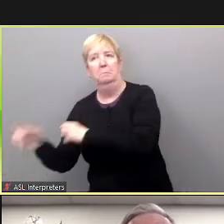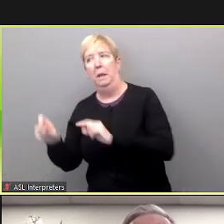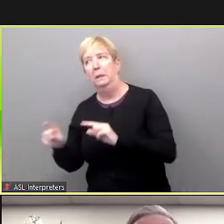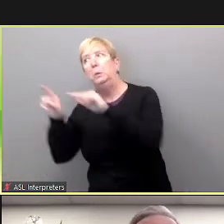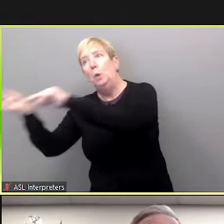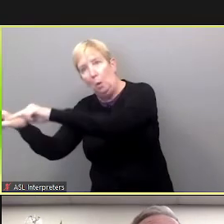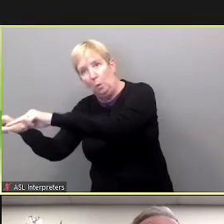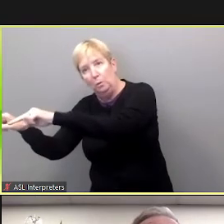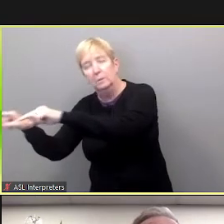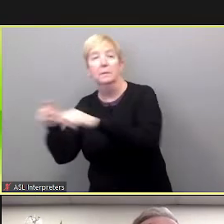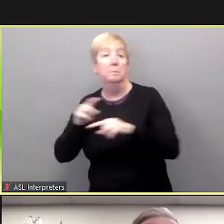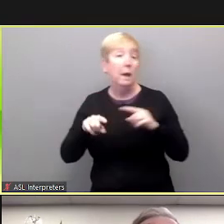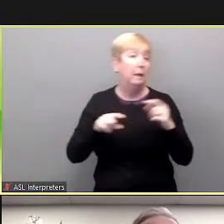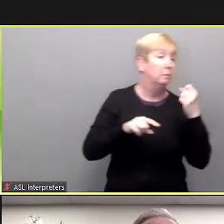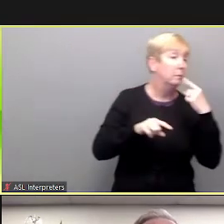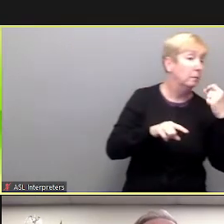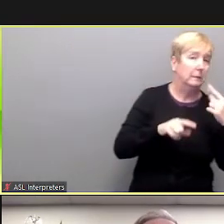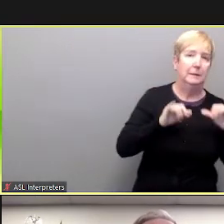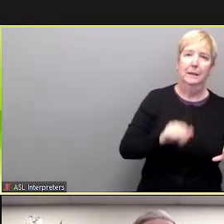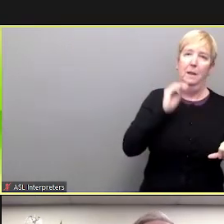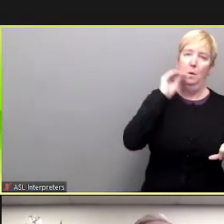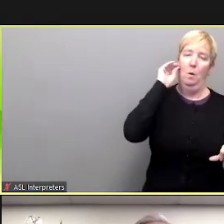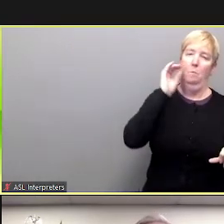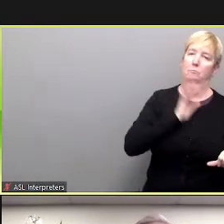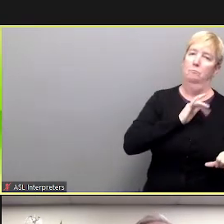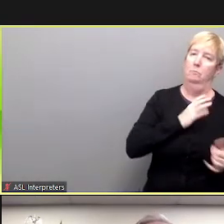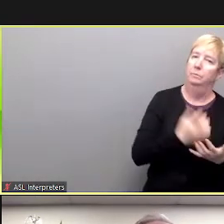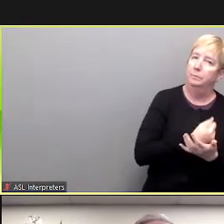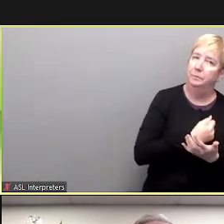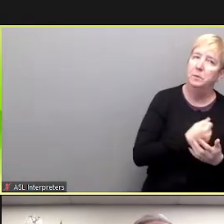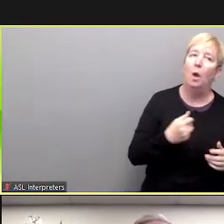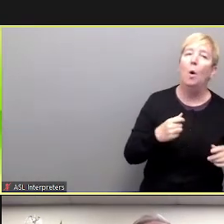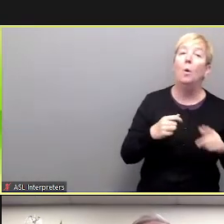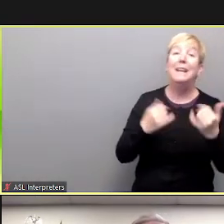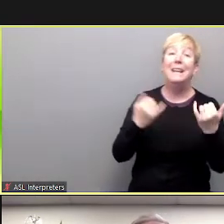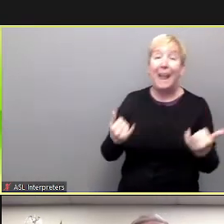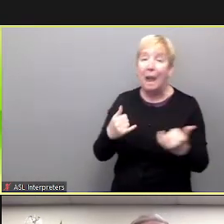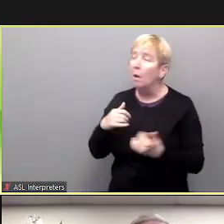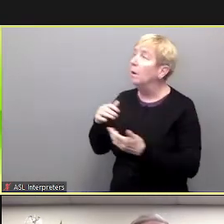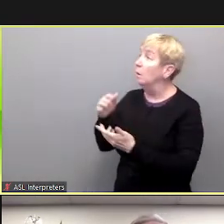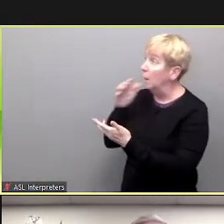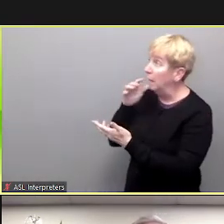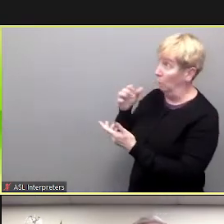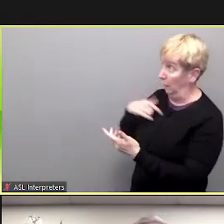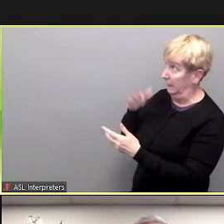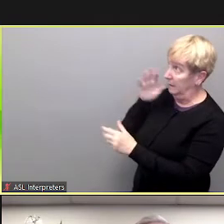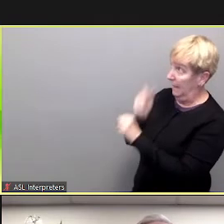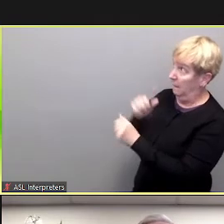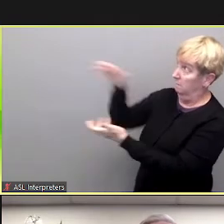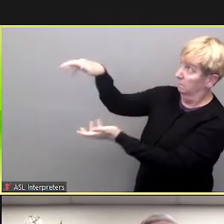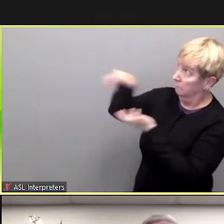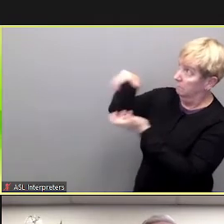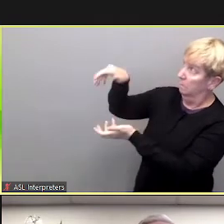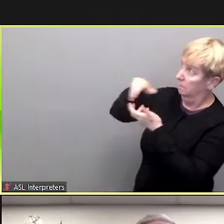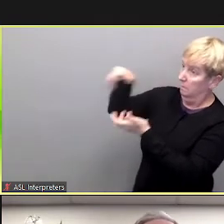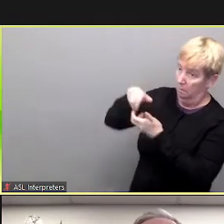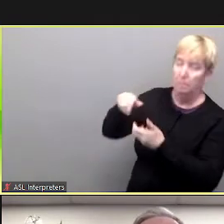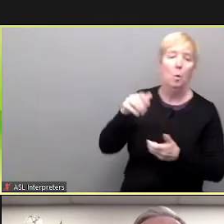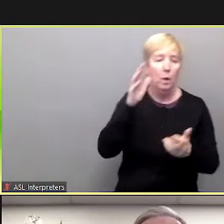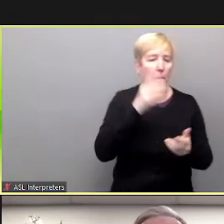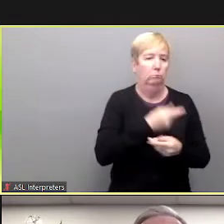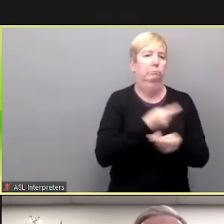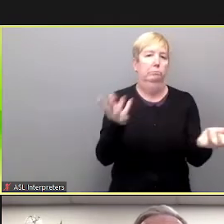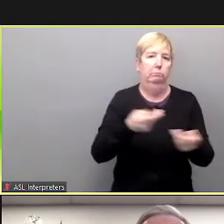antibody treatments we're giving, but I'm hoping that as the supply increases, we will actually see oral